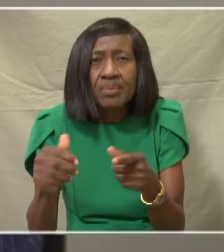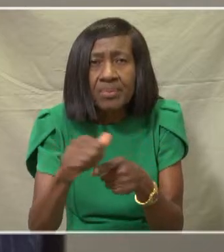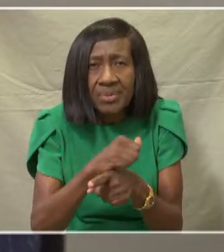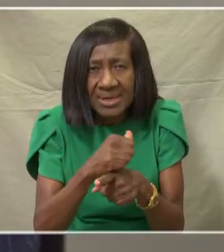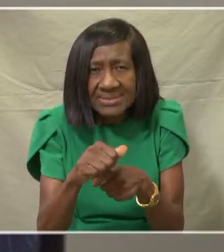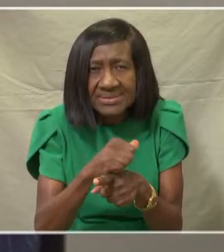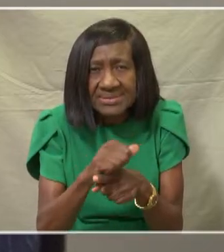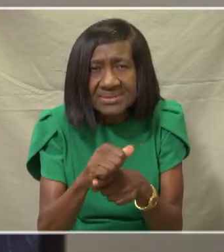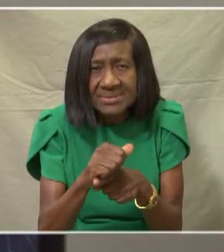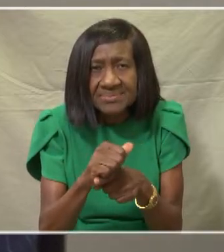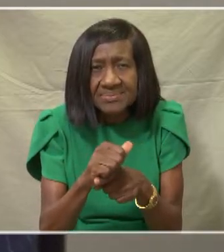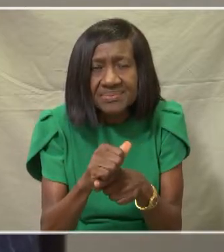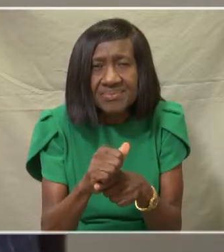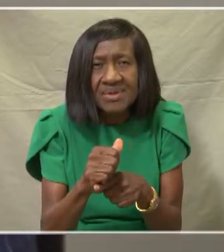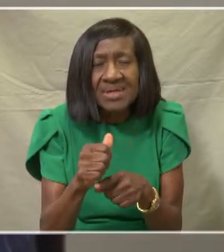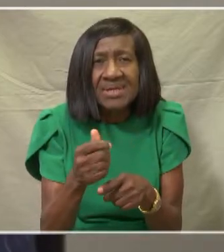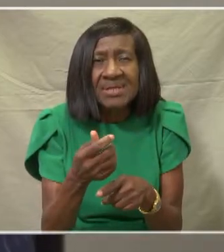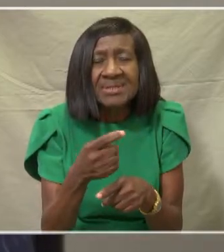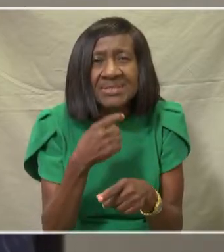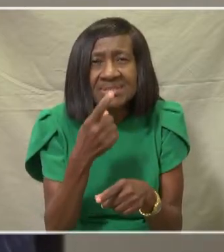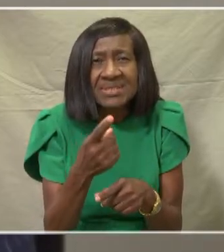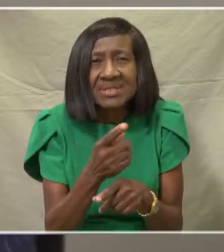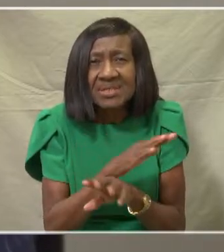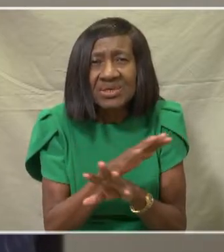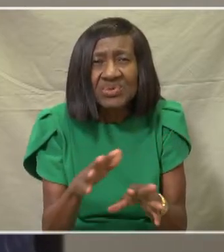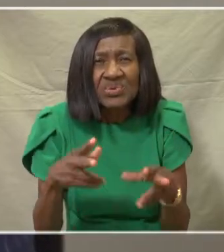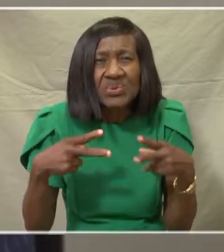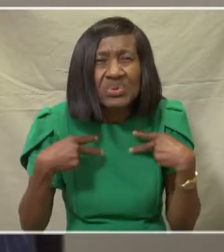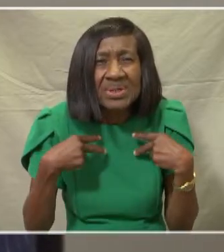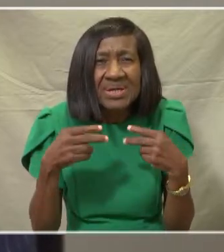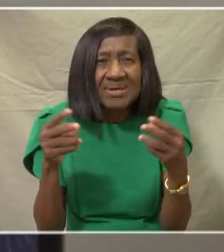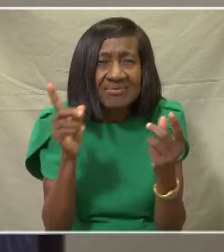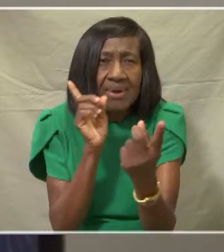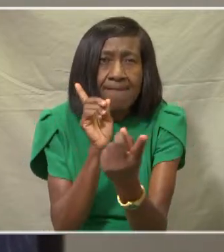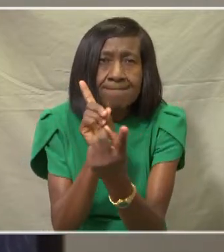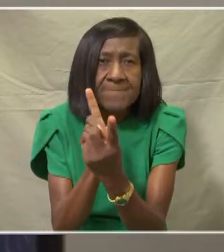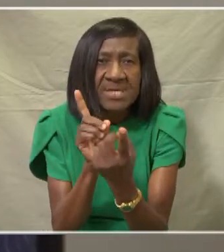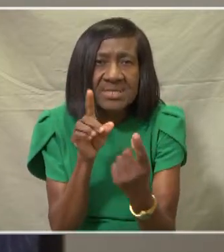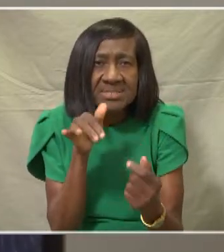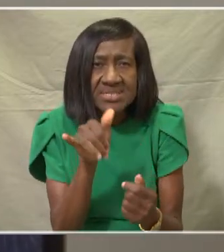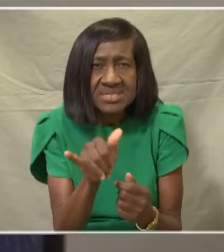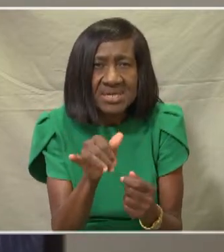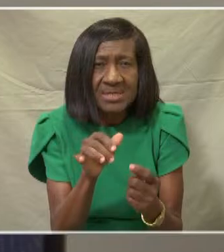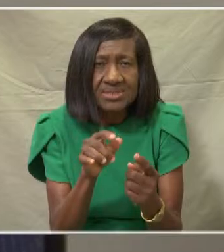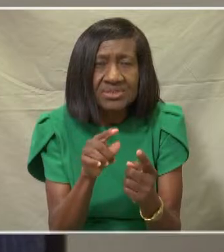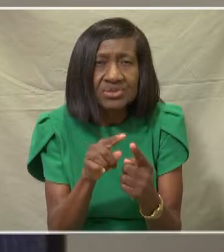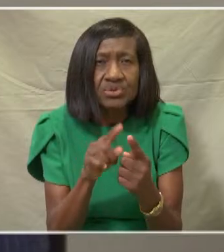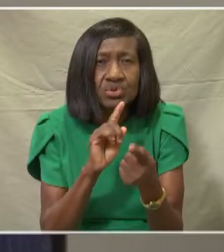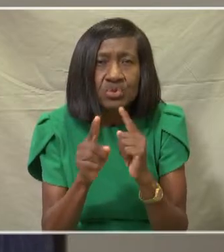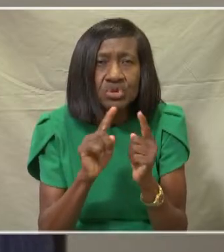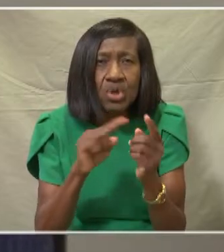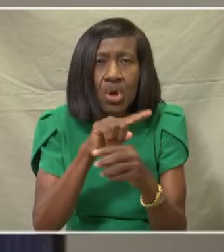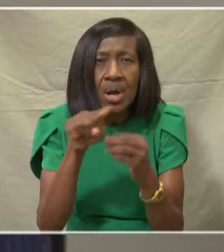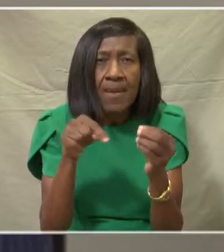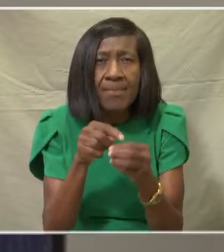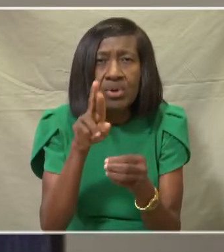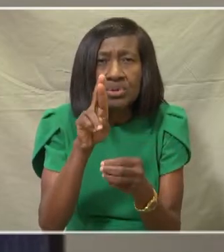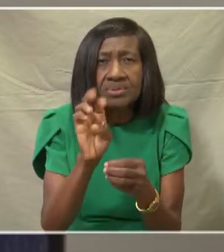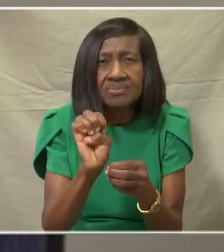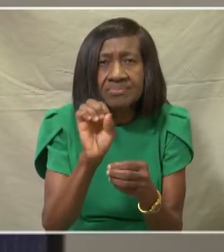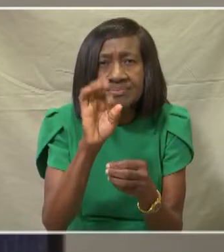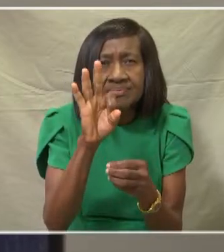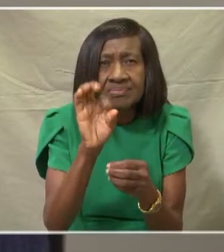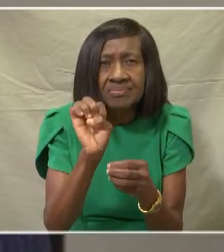We literally haven't had a meeting yet to discuss the referendum with anyone, but we look forward to. But we're not sure